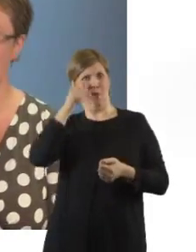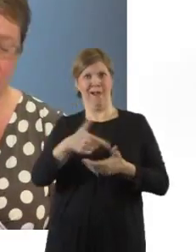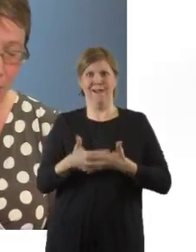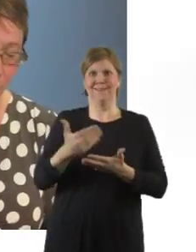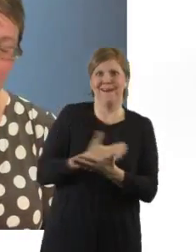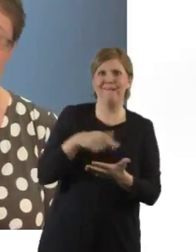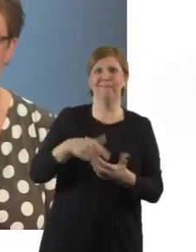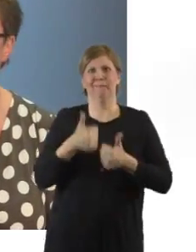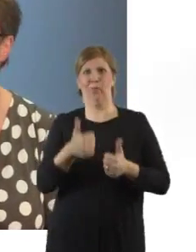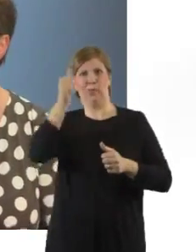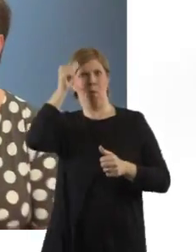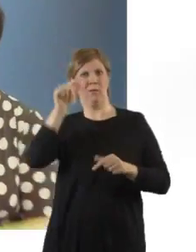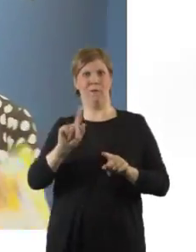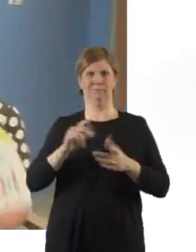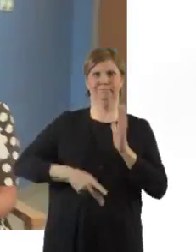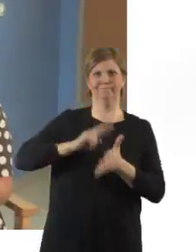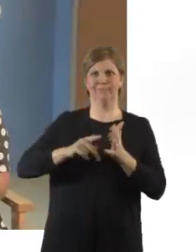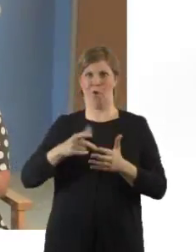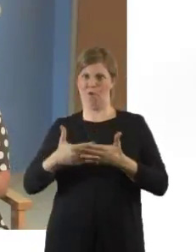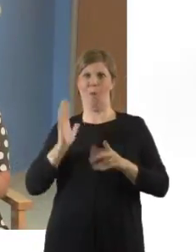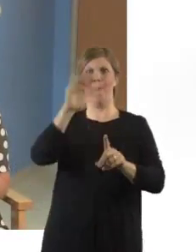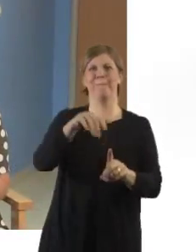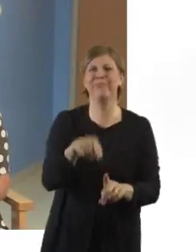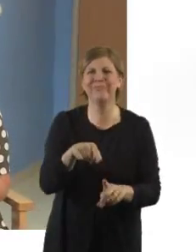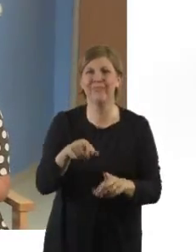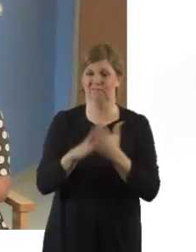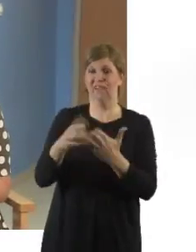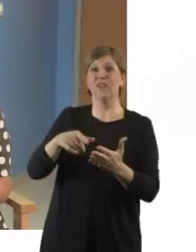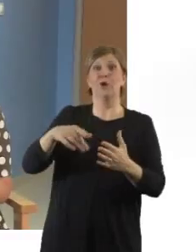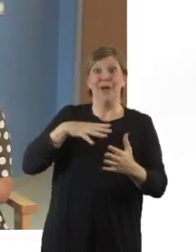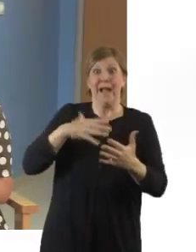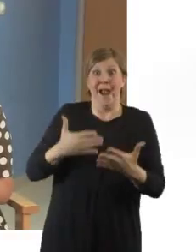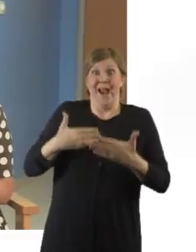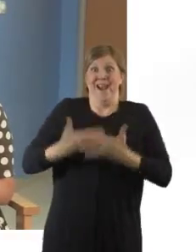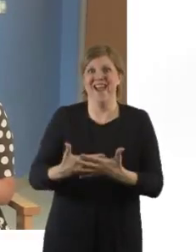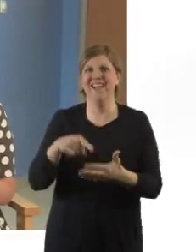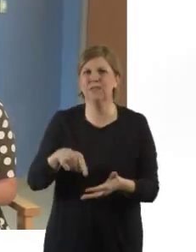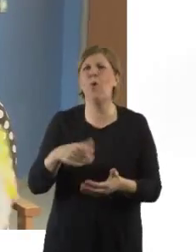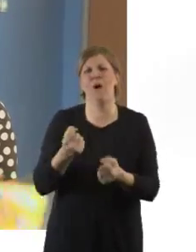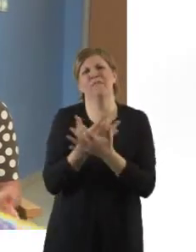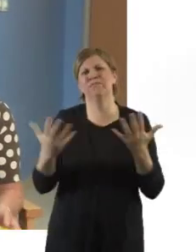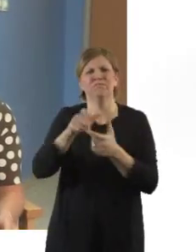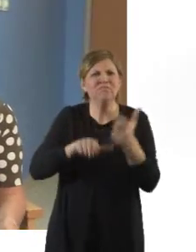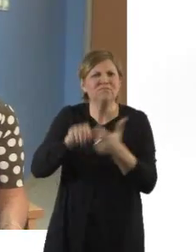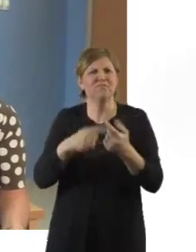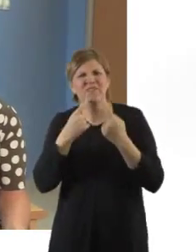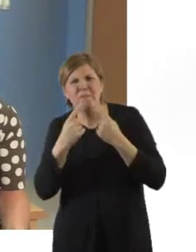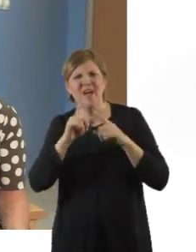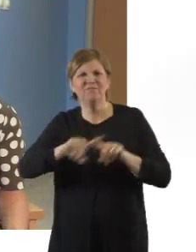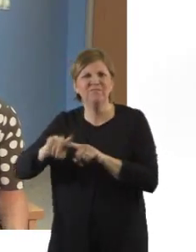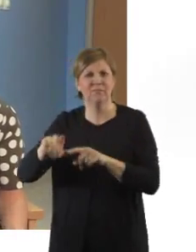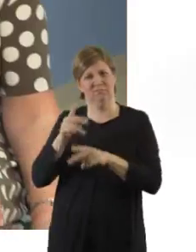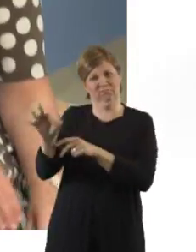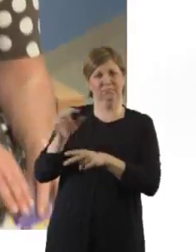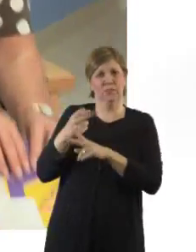Baby, we have a range of leaflets on individual topics, and please ask your midwife for copies of these. For example, it's really important that